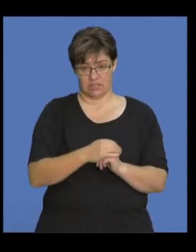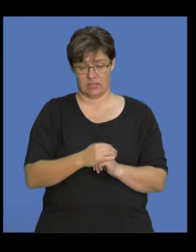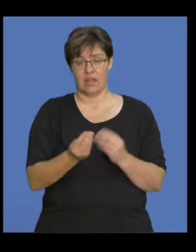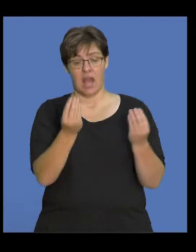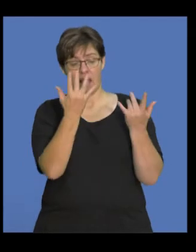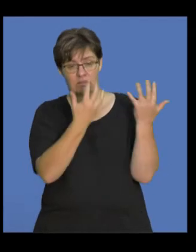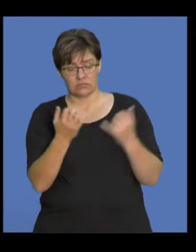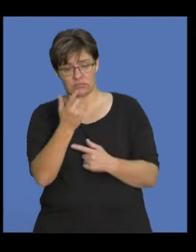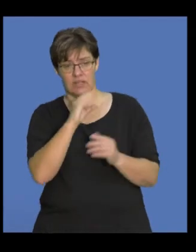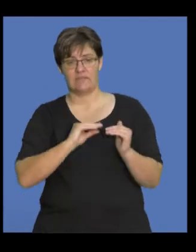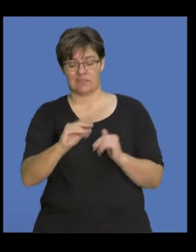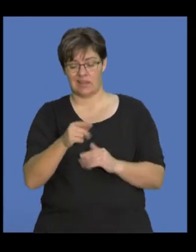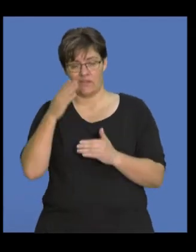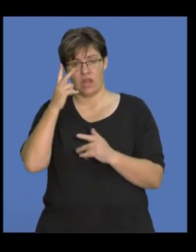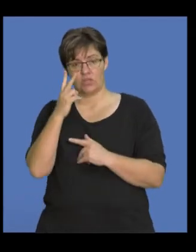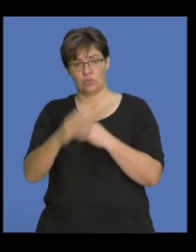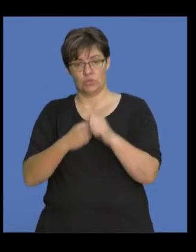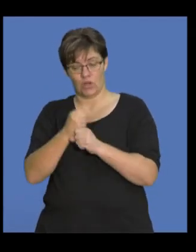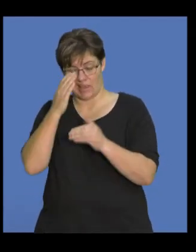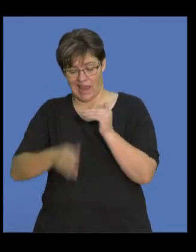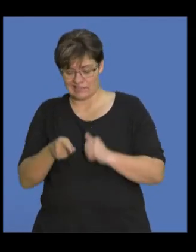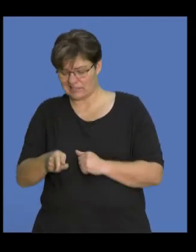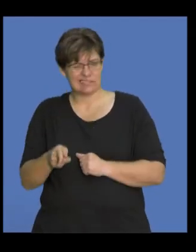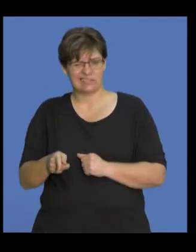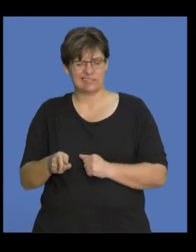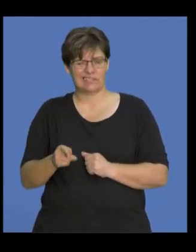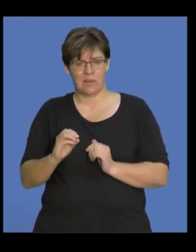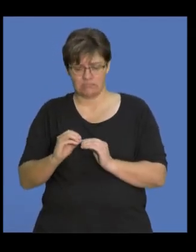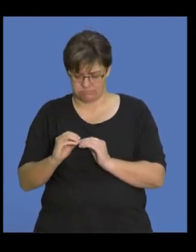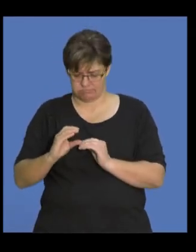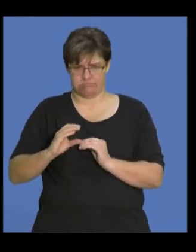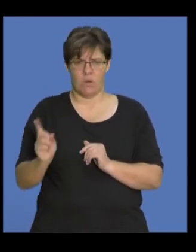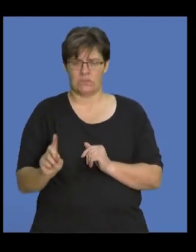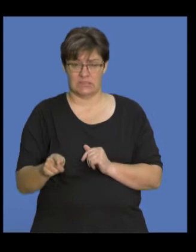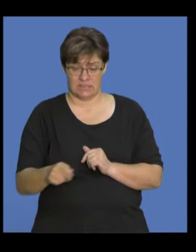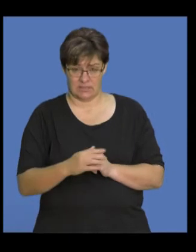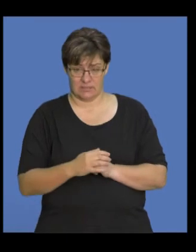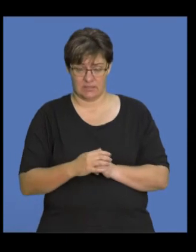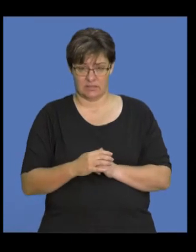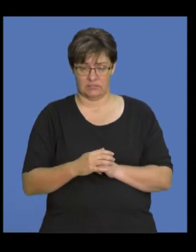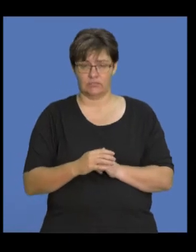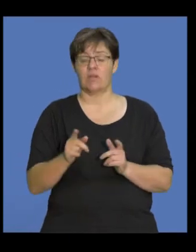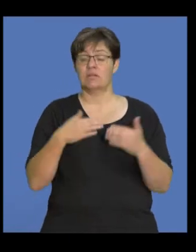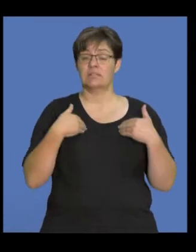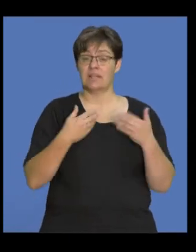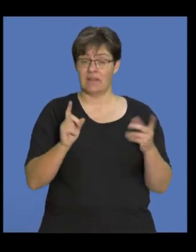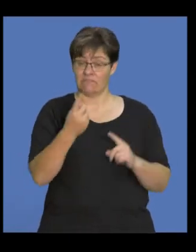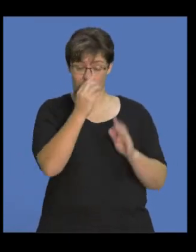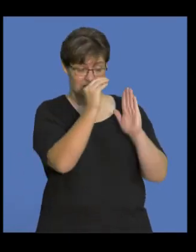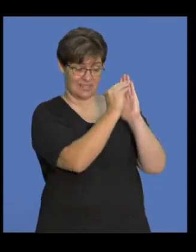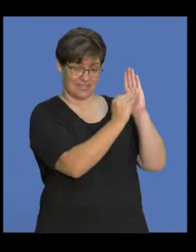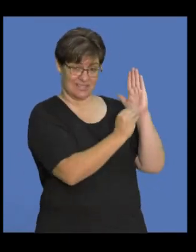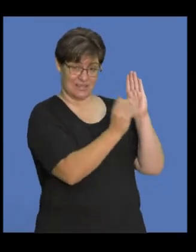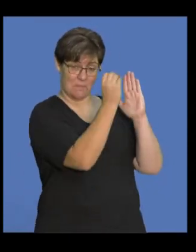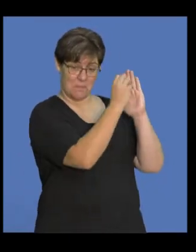the value of his investment at the end of the 2-year period. So remember, always start